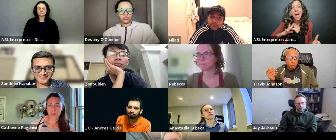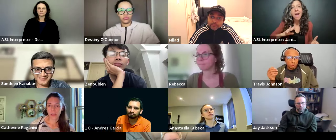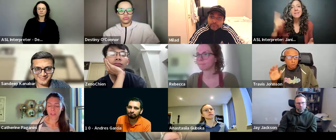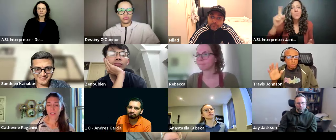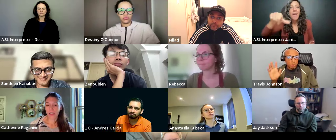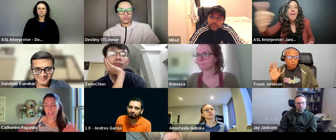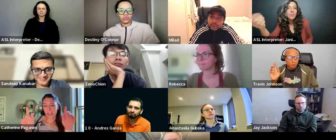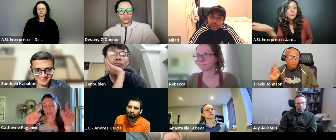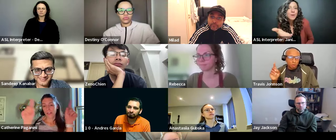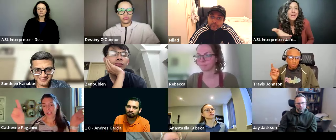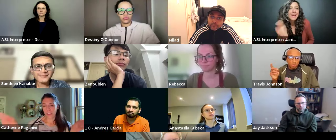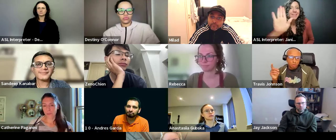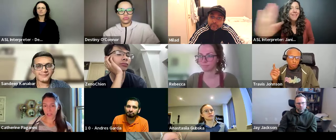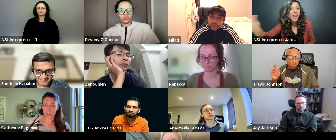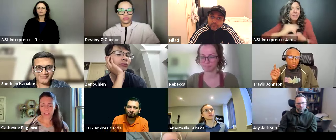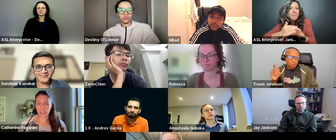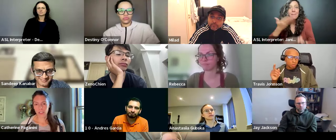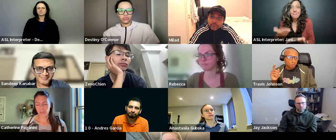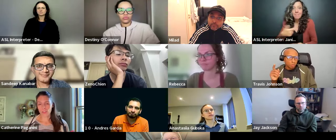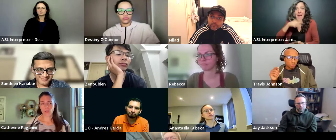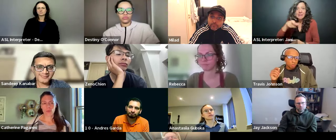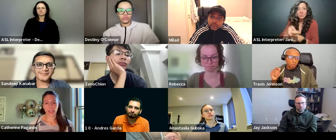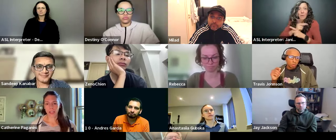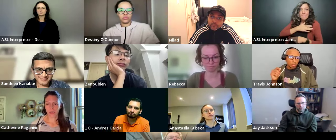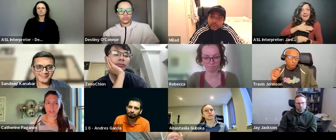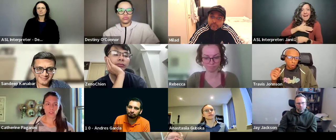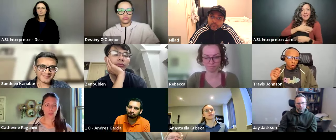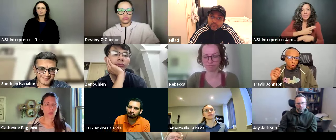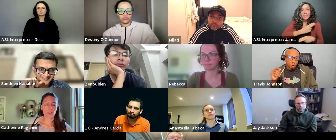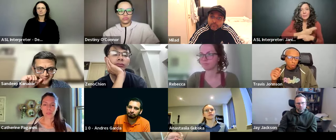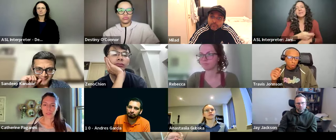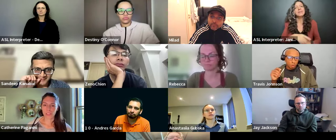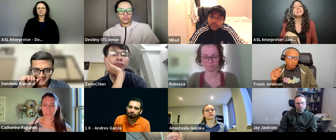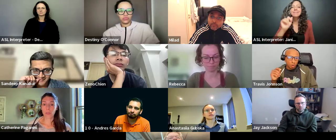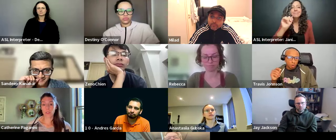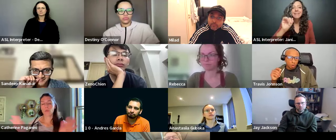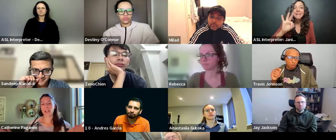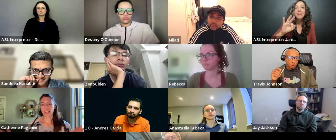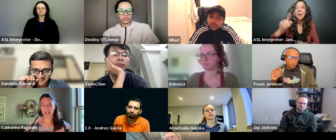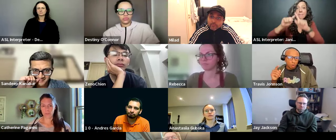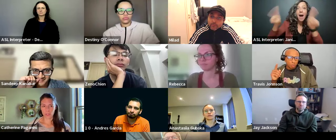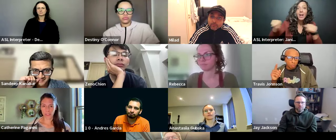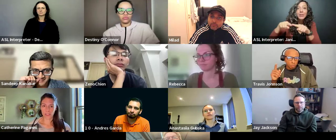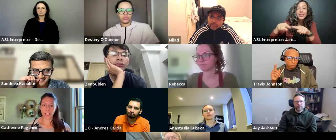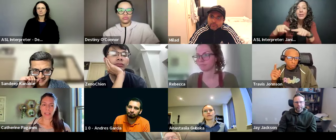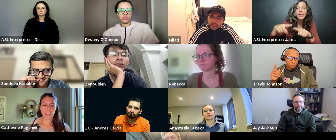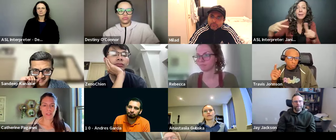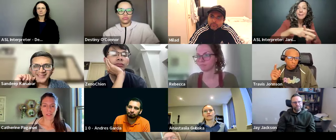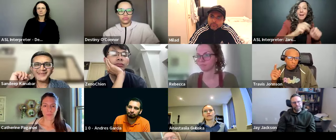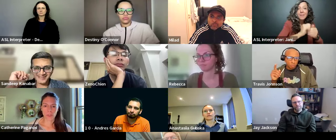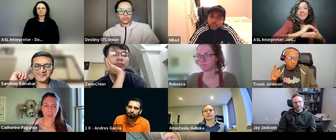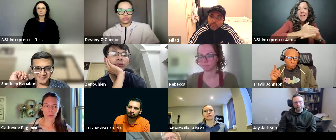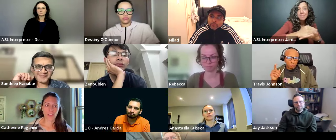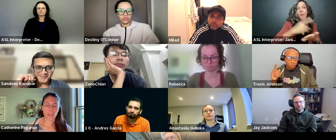case I need mine. Because it's like, there is a monitor, and if it's just black, it just looks horrible. And we do want to have project a